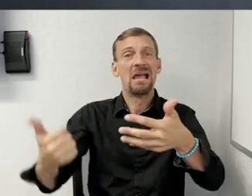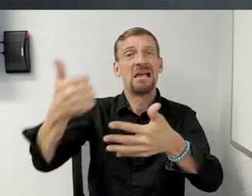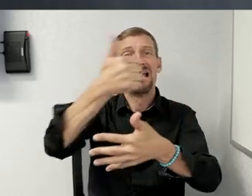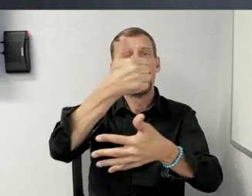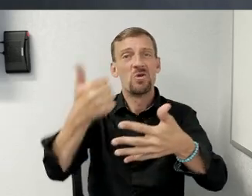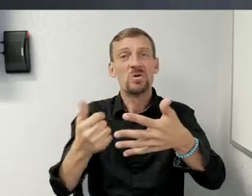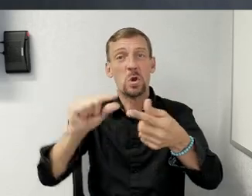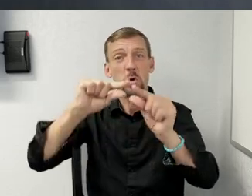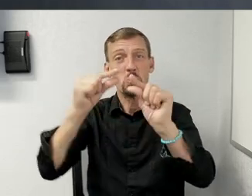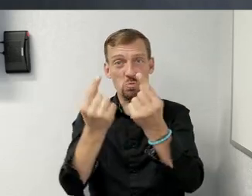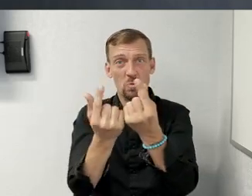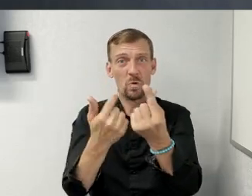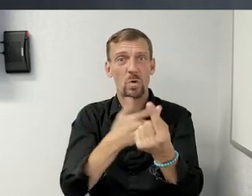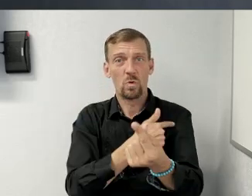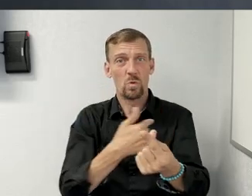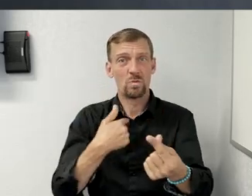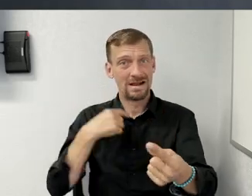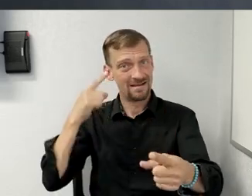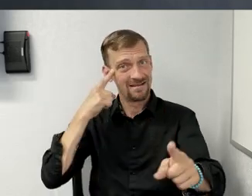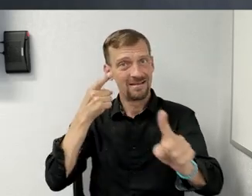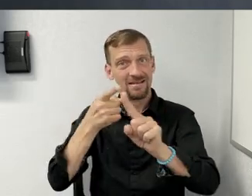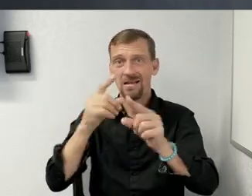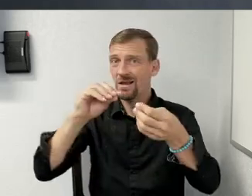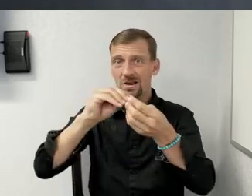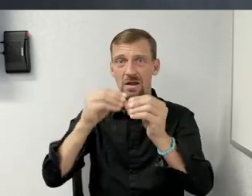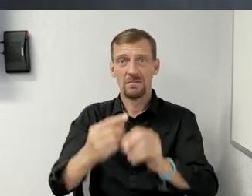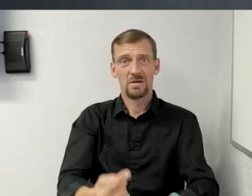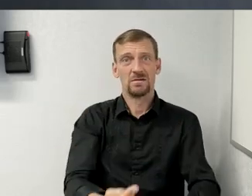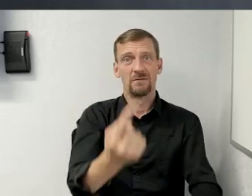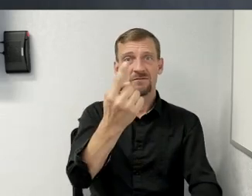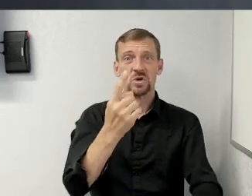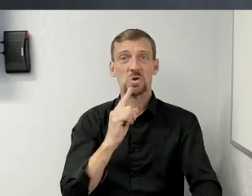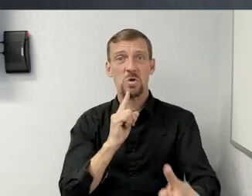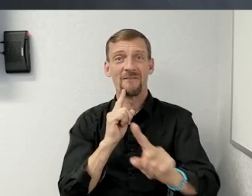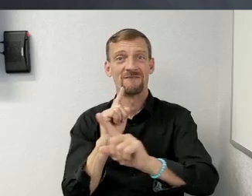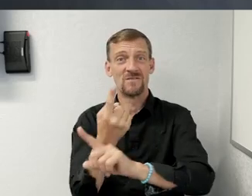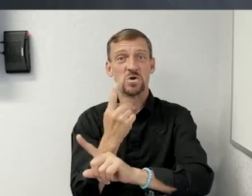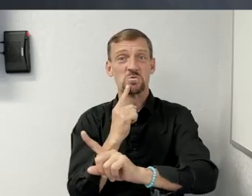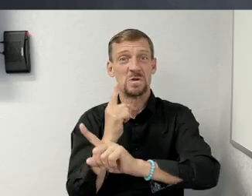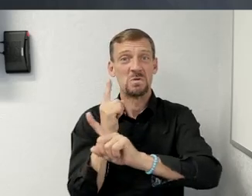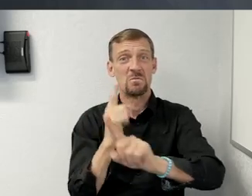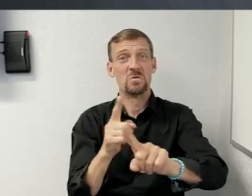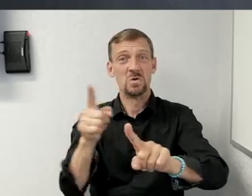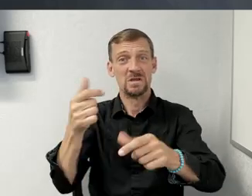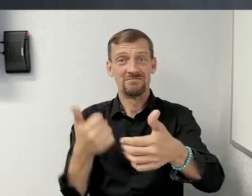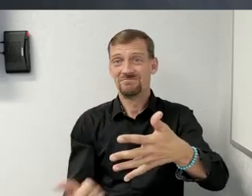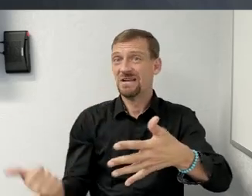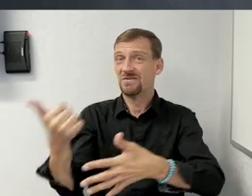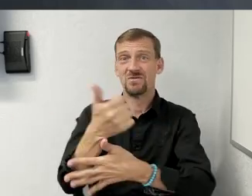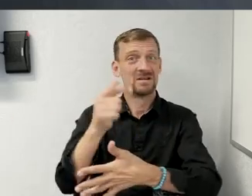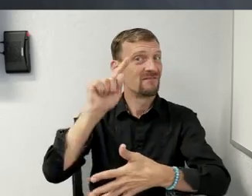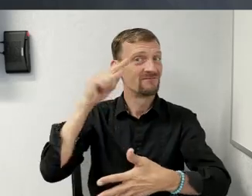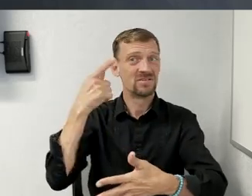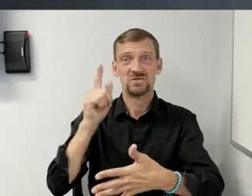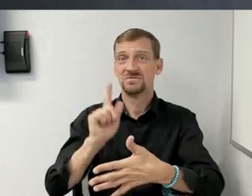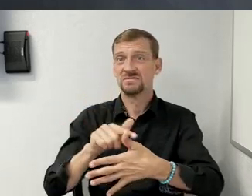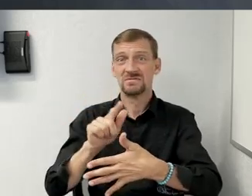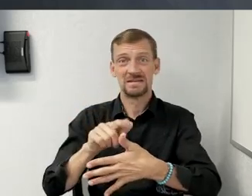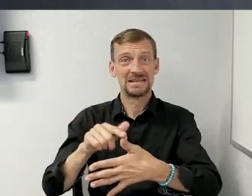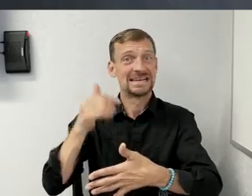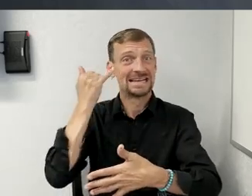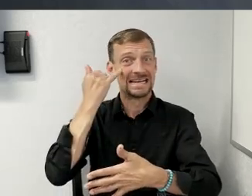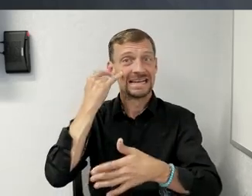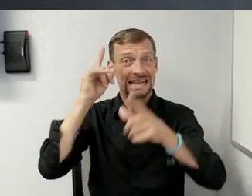definitely we have made healthcare workers, first responders have been given priority during the rollout